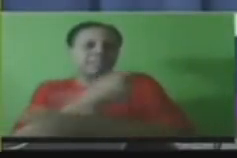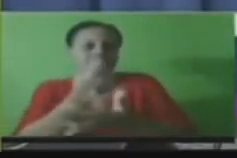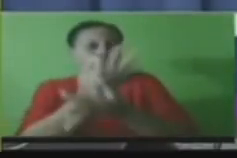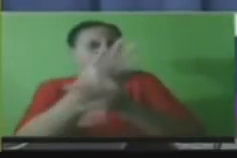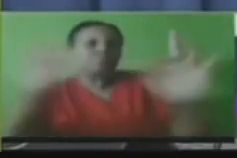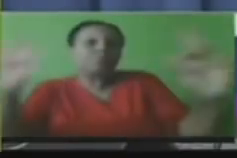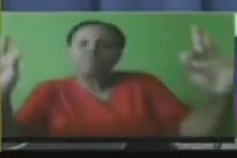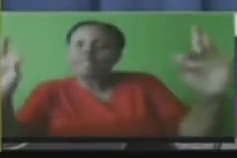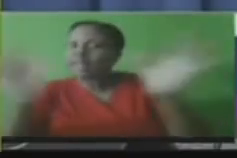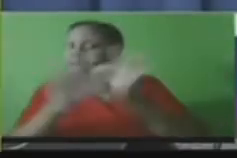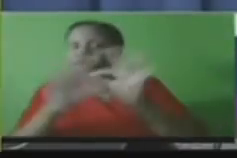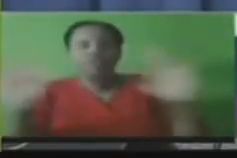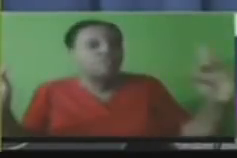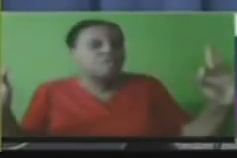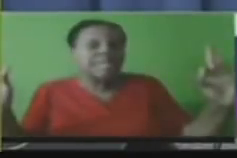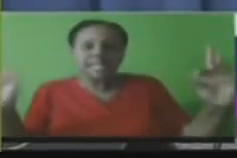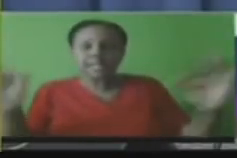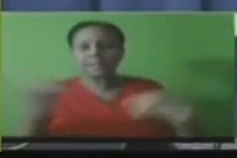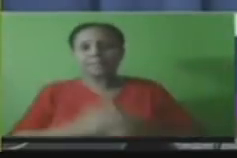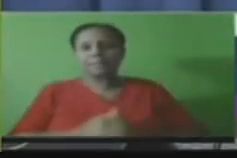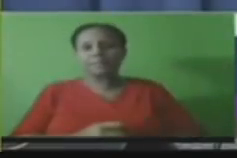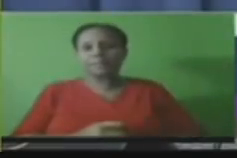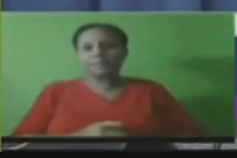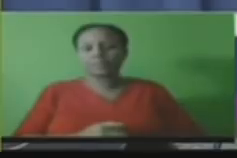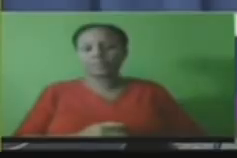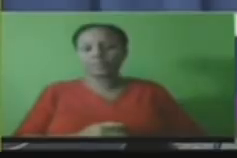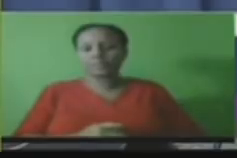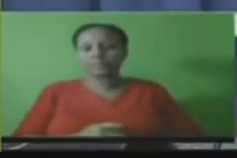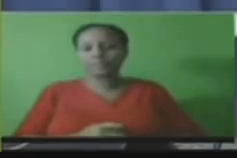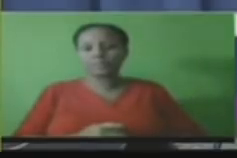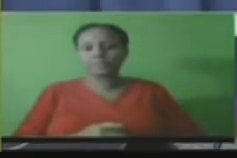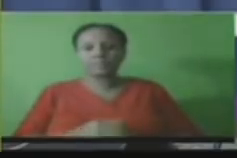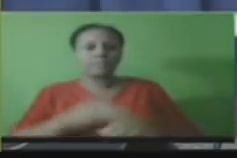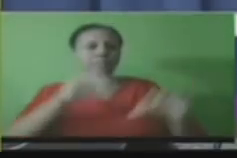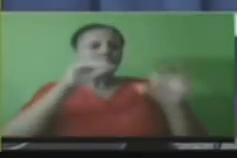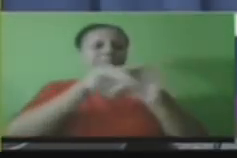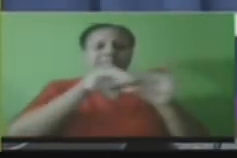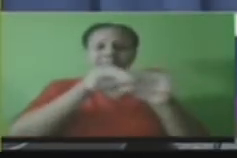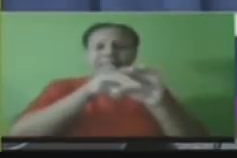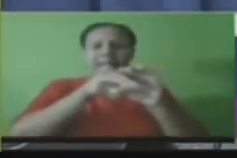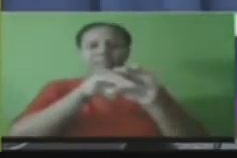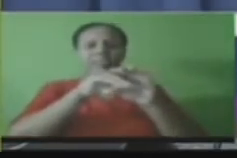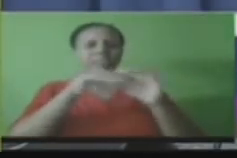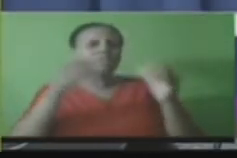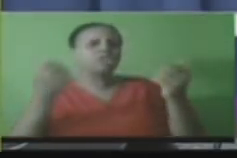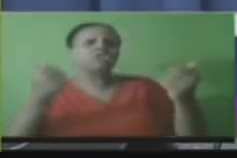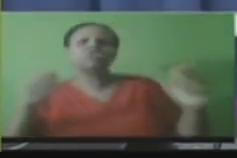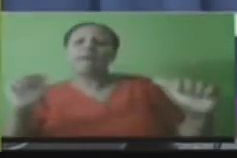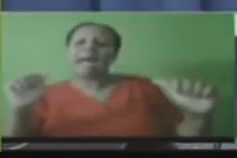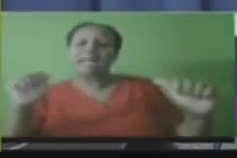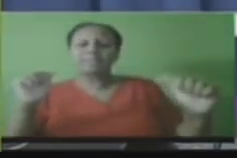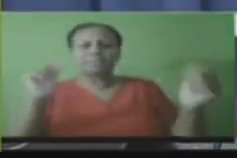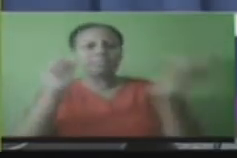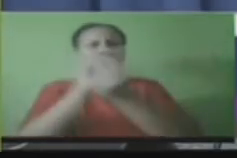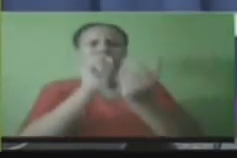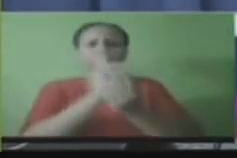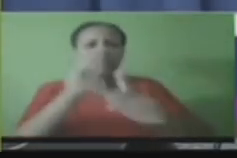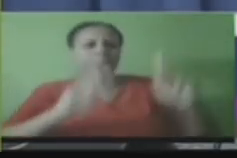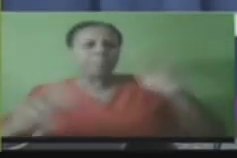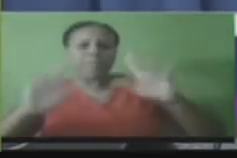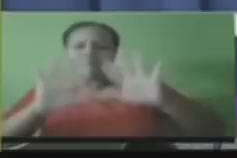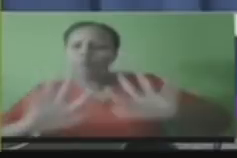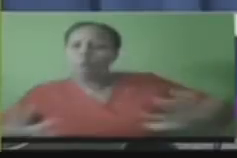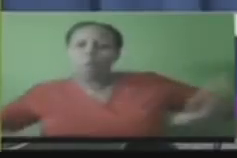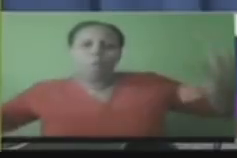access, reach, convenience. And I want to thank at this point in time Dr. Vishy Bihari of the Trinidad